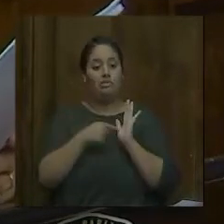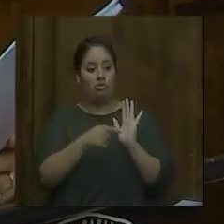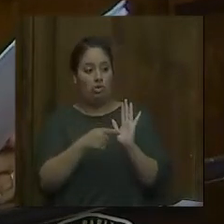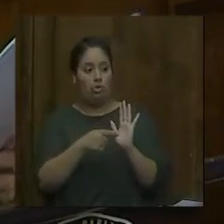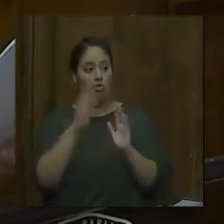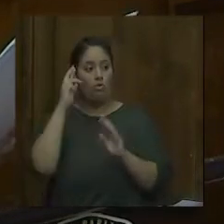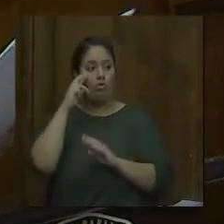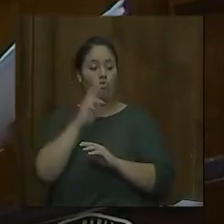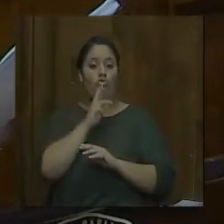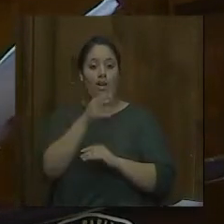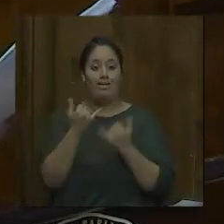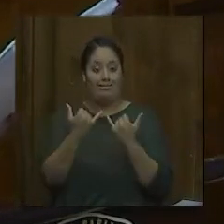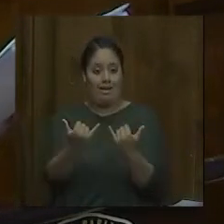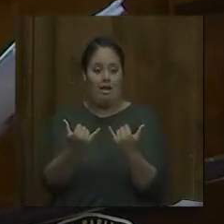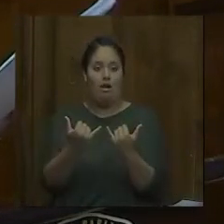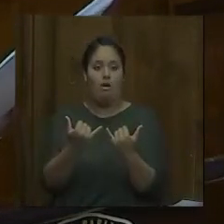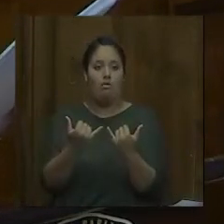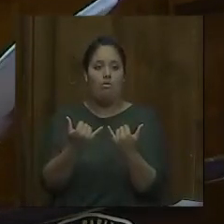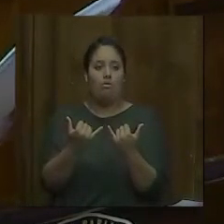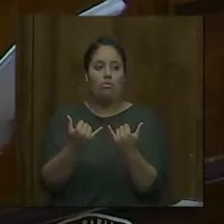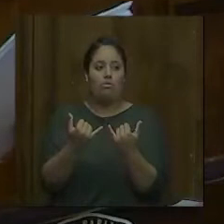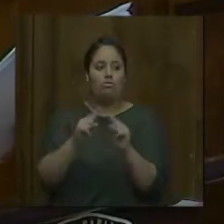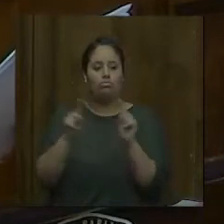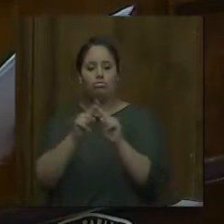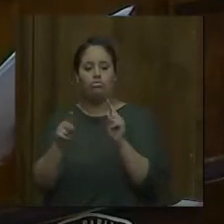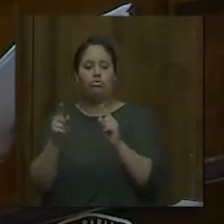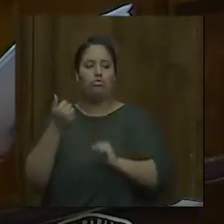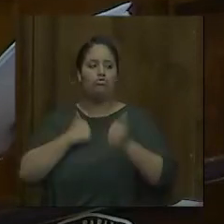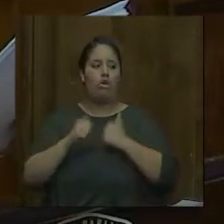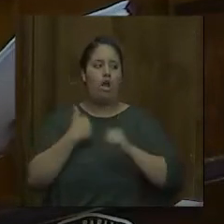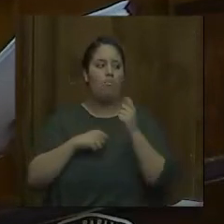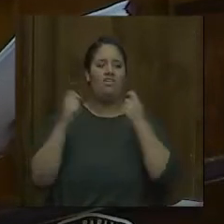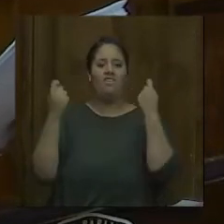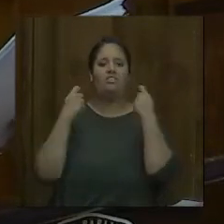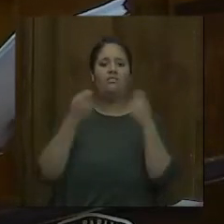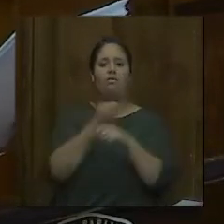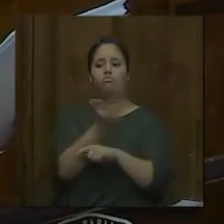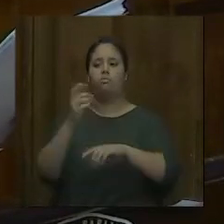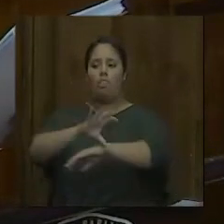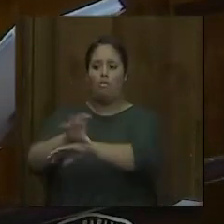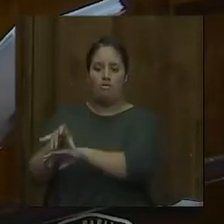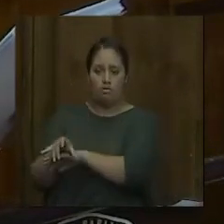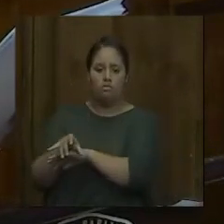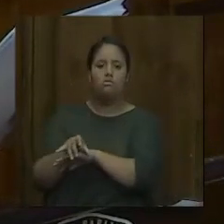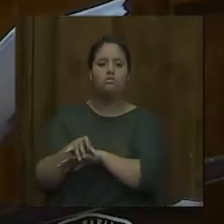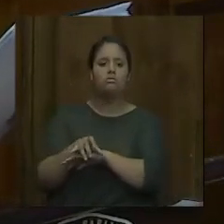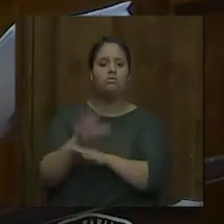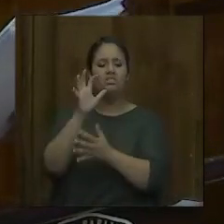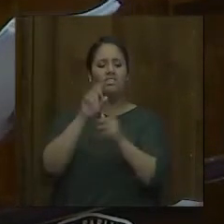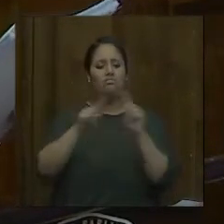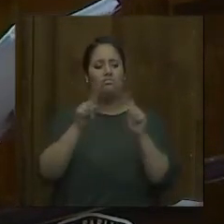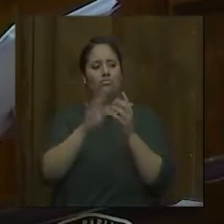in the realities our youth act out on stages through our various drama festivals across the province. Stories of